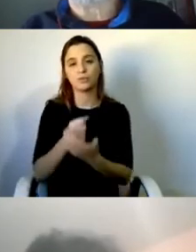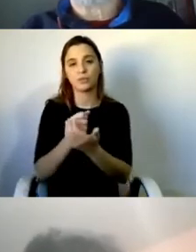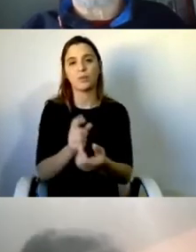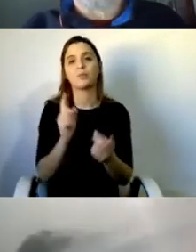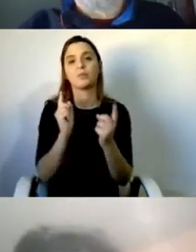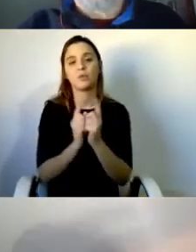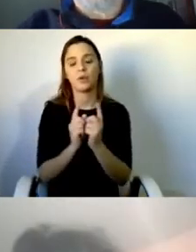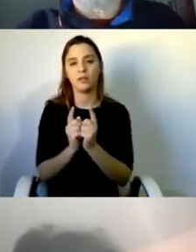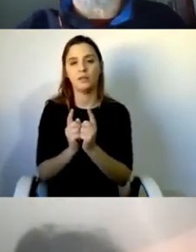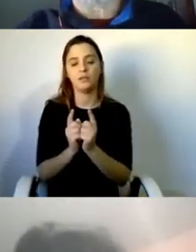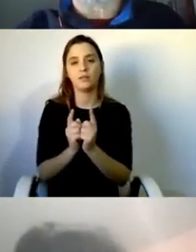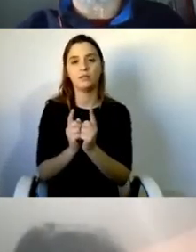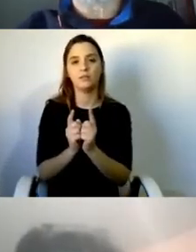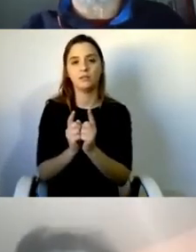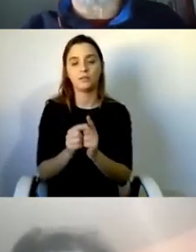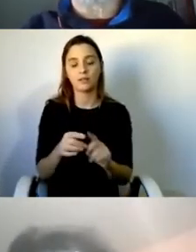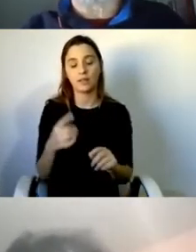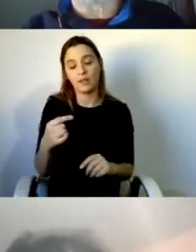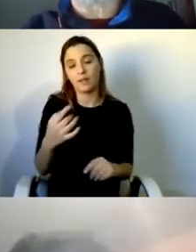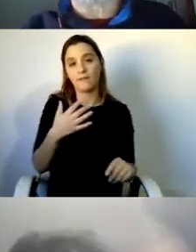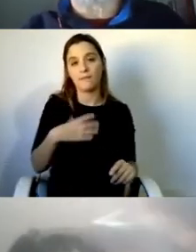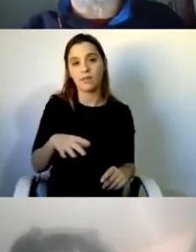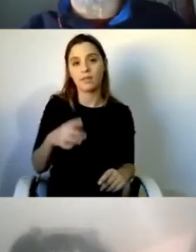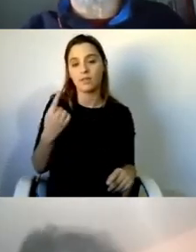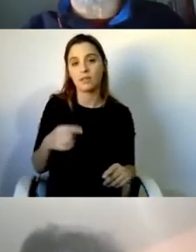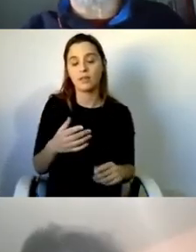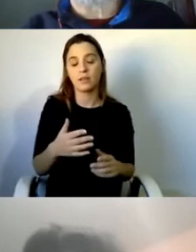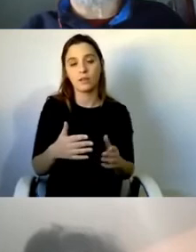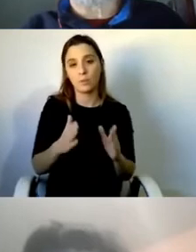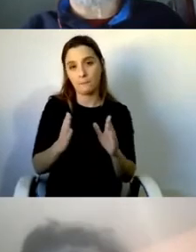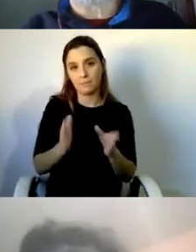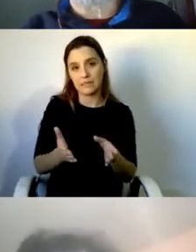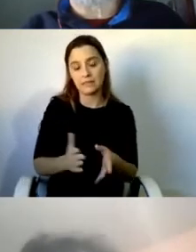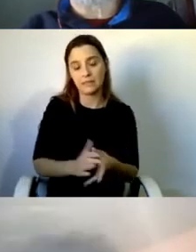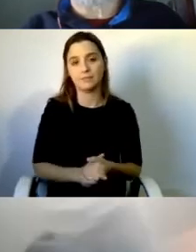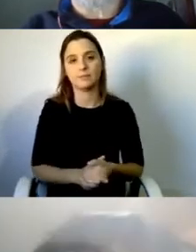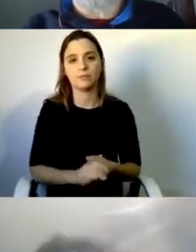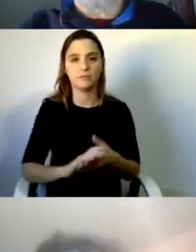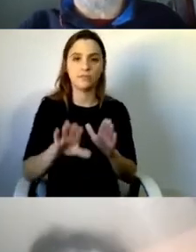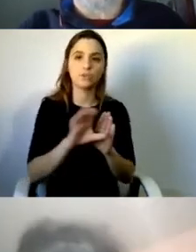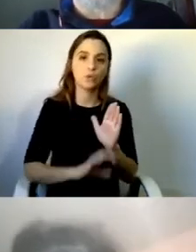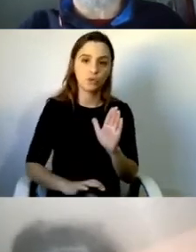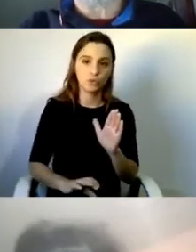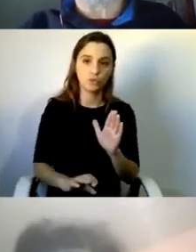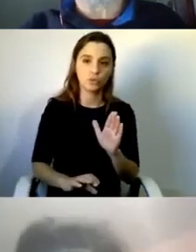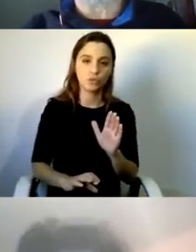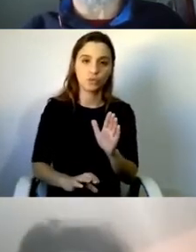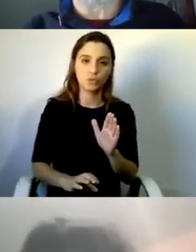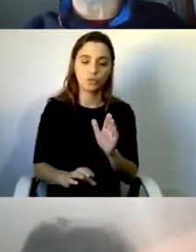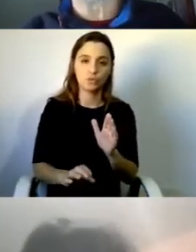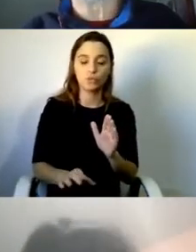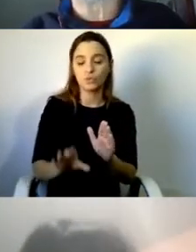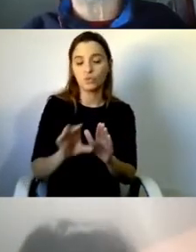and under the conditions that made them really masters of their daily